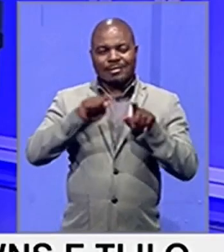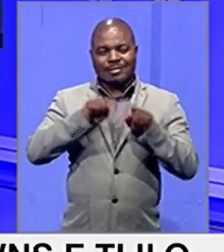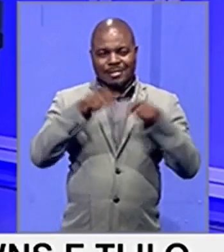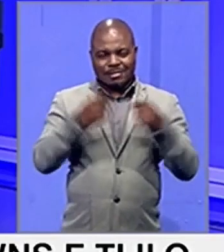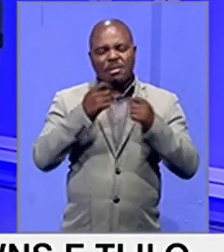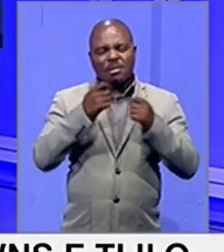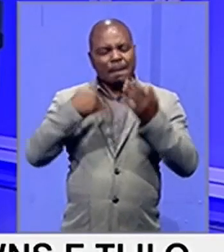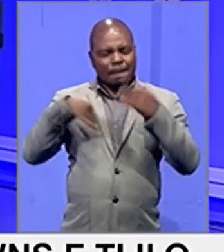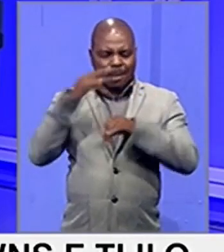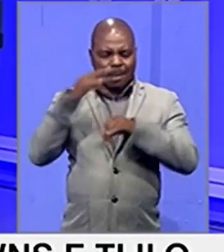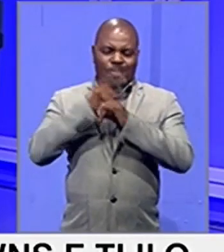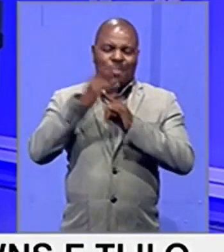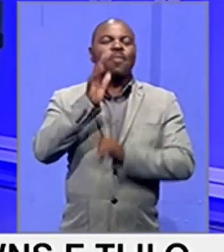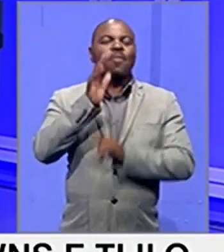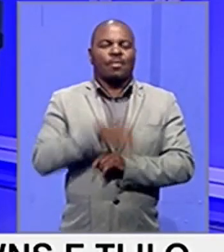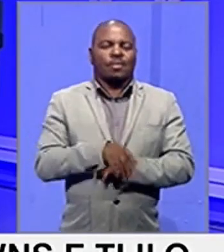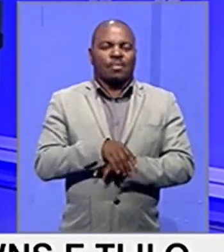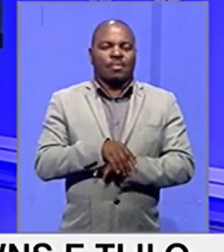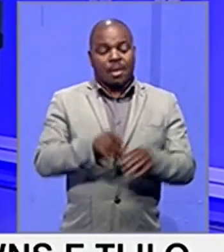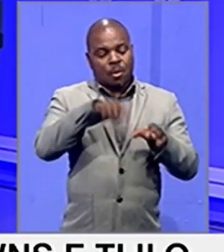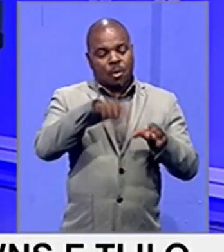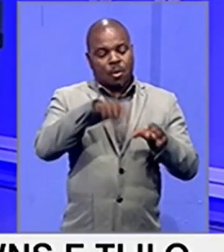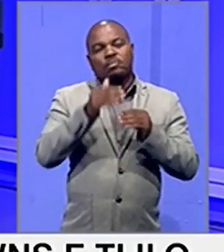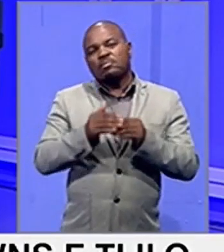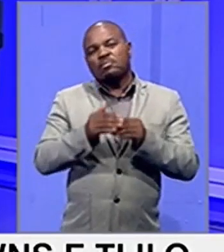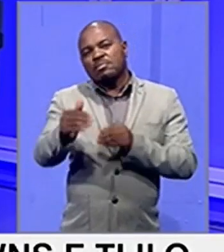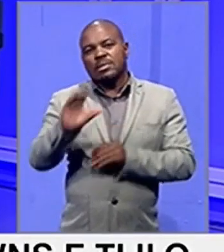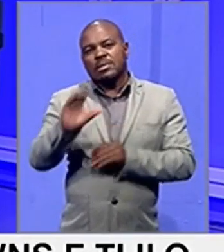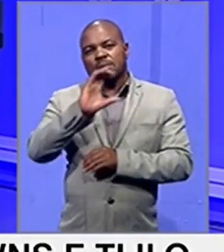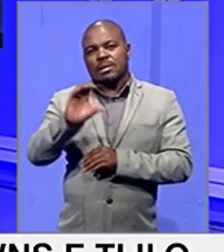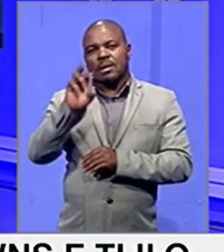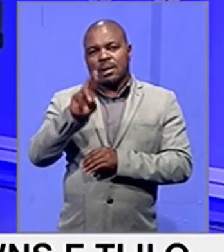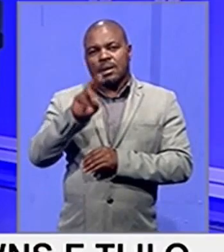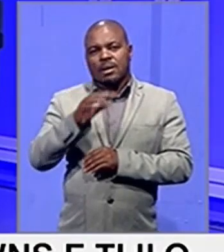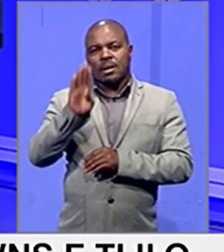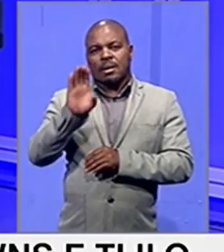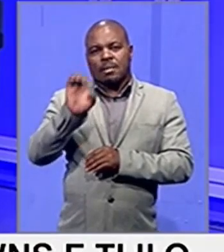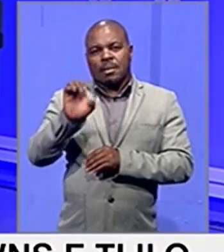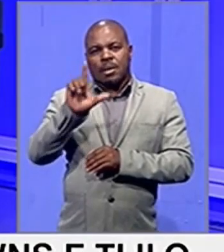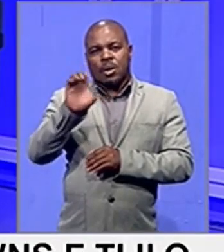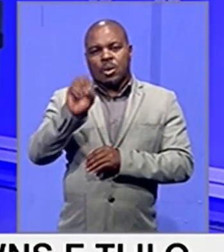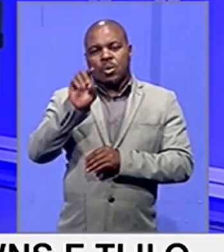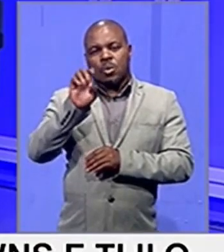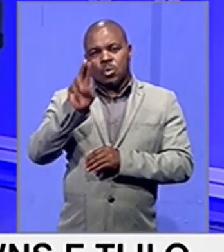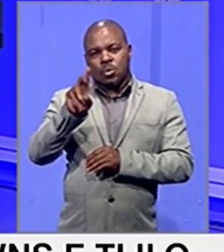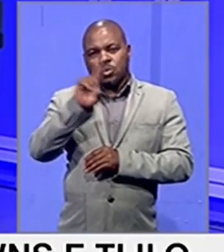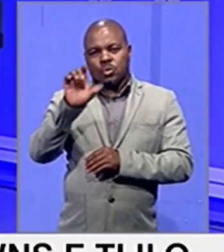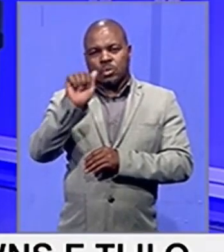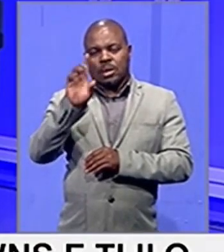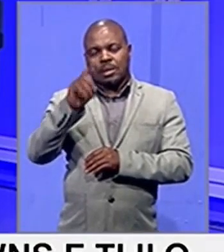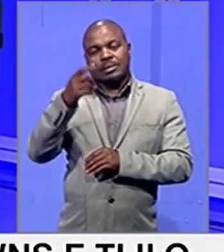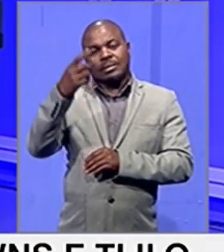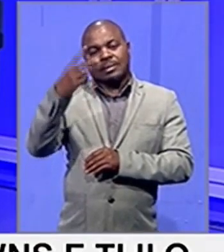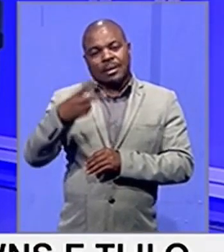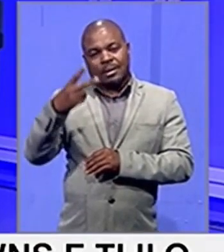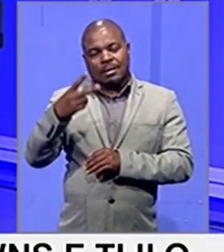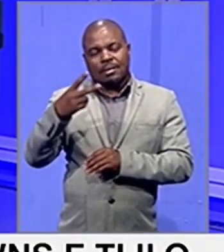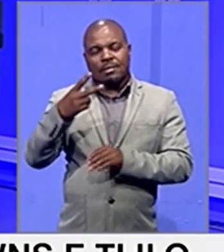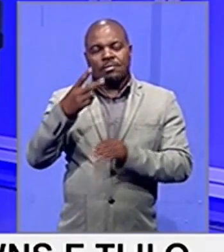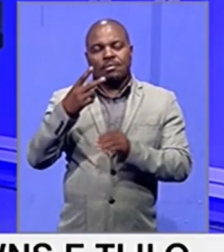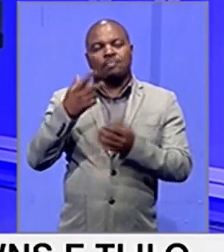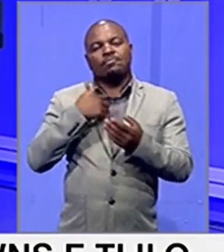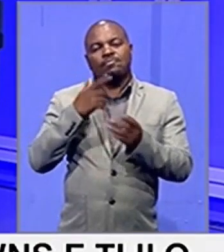hapa dipapadi. Sundowns e tlilo bapala le CR Belouizdad leotong la bobedi la